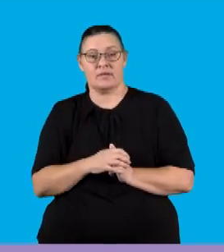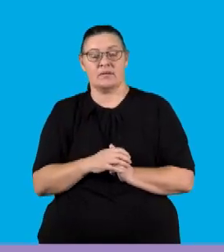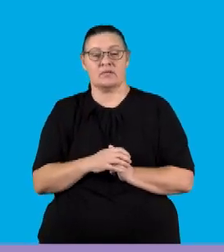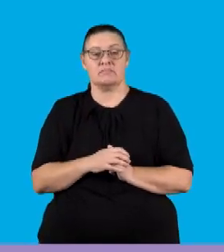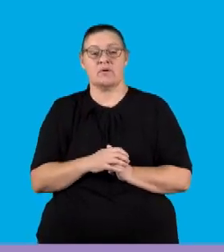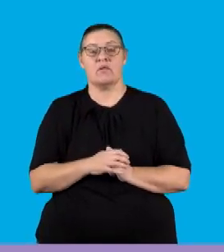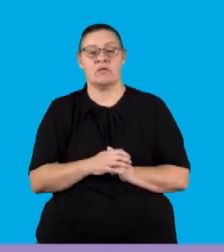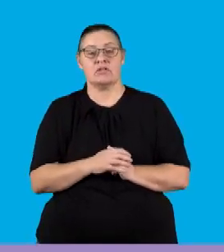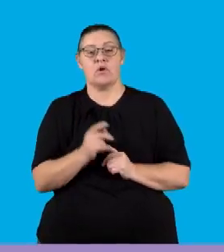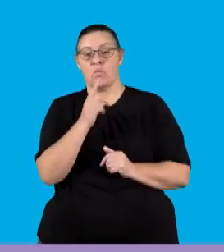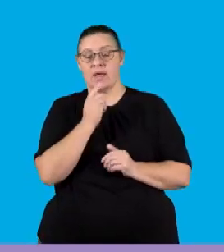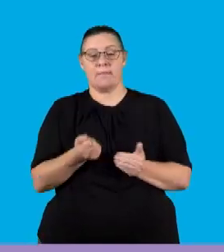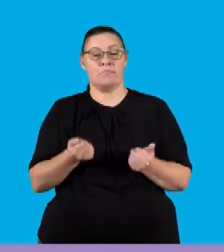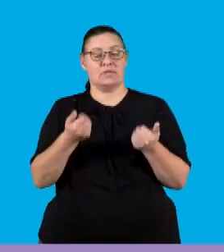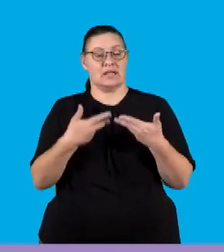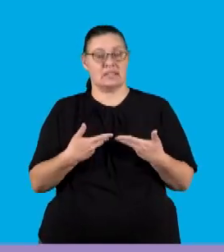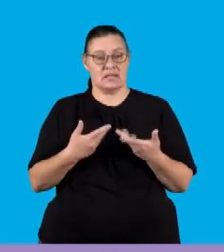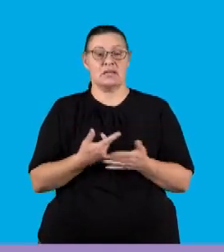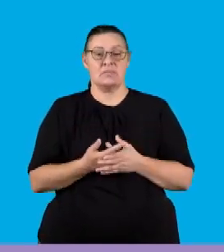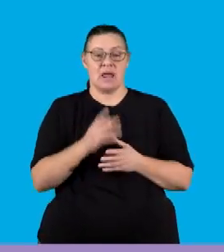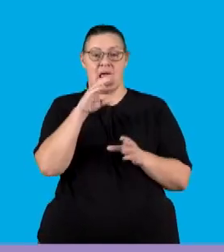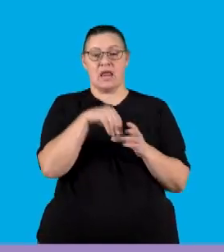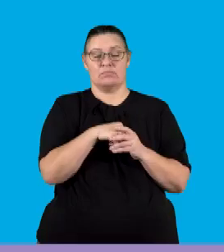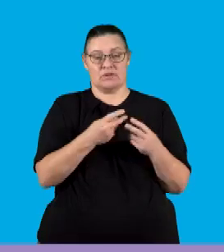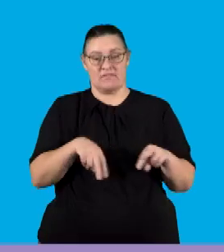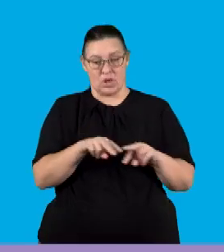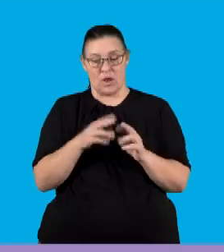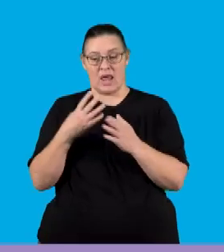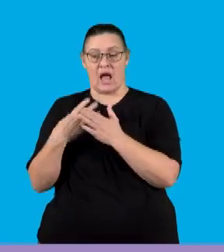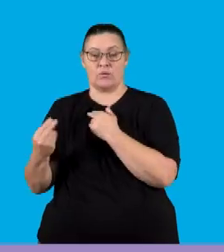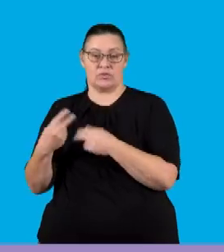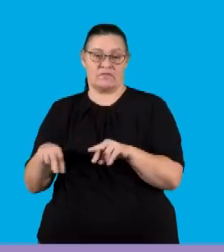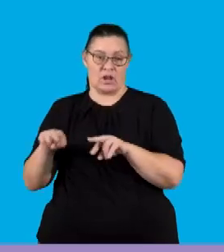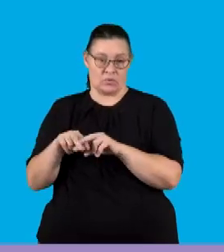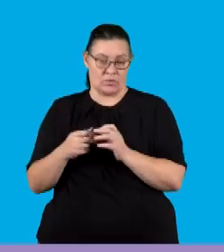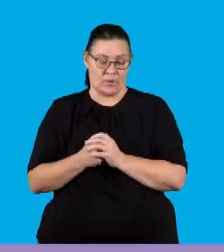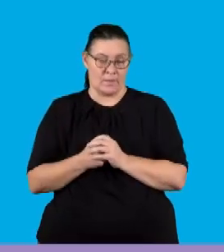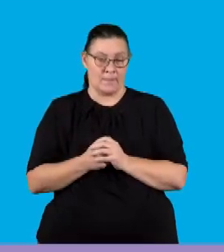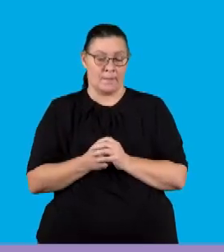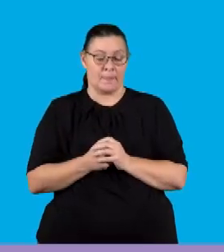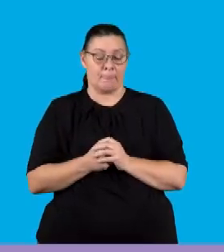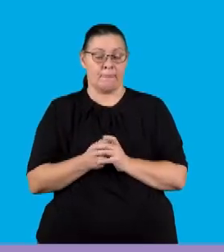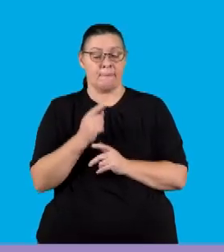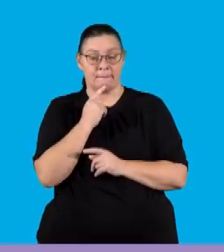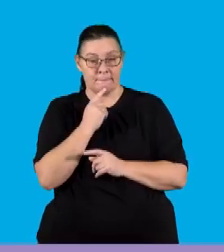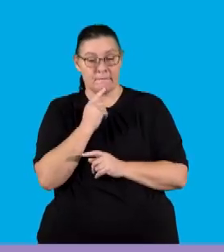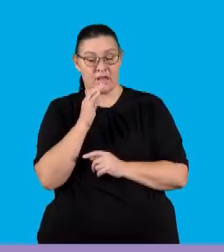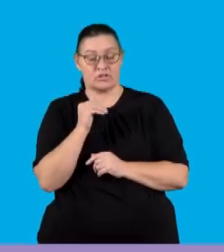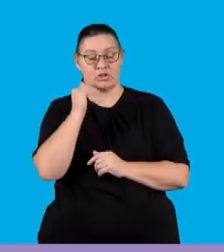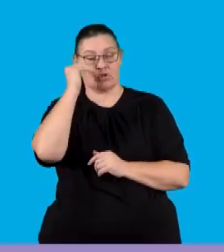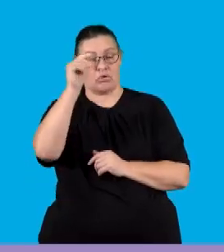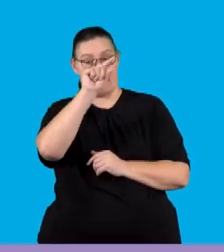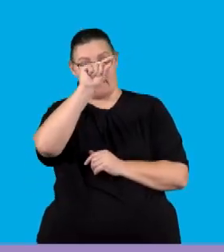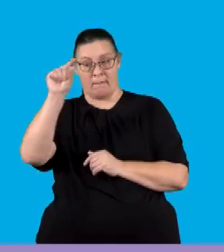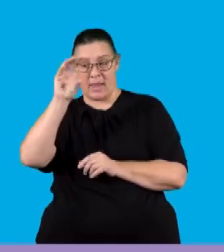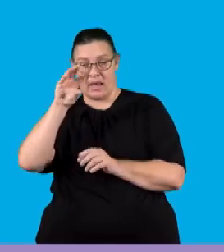been given here, we are being presented with the input values and the output values. Remember, the input values are the ones that are written at the